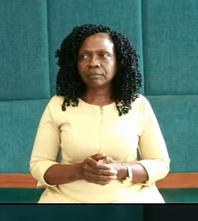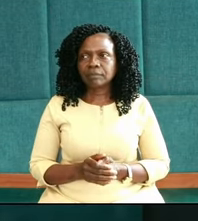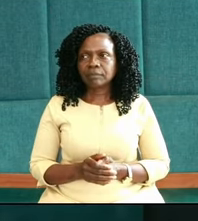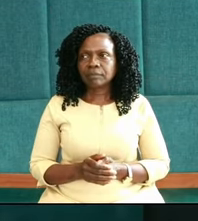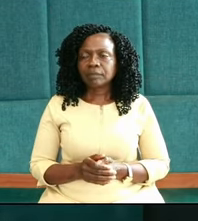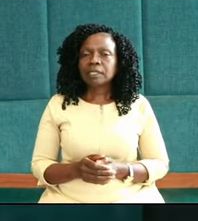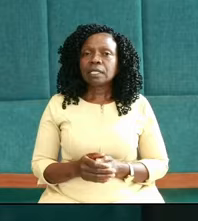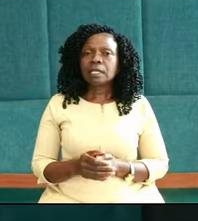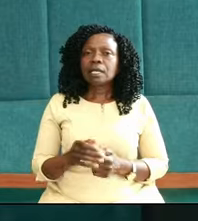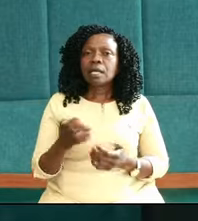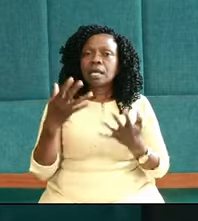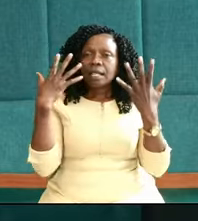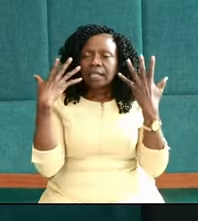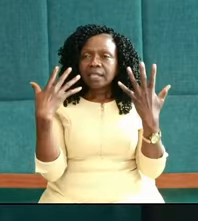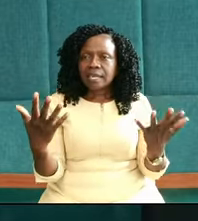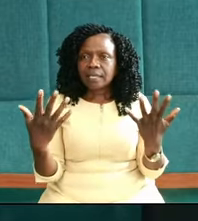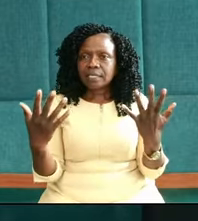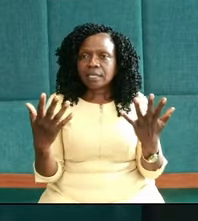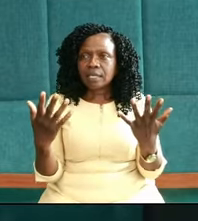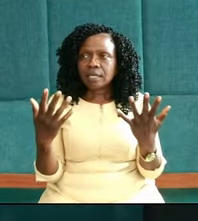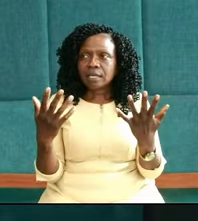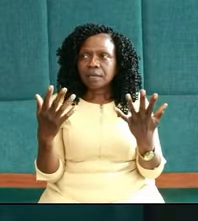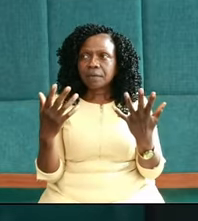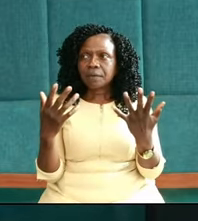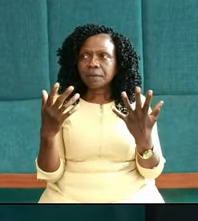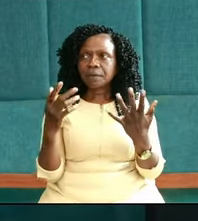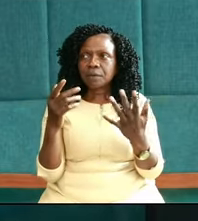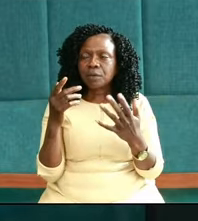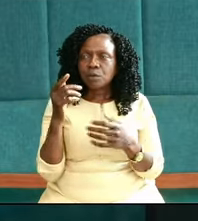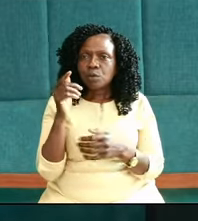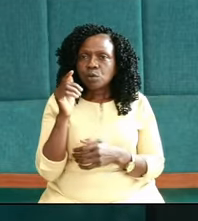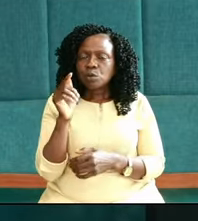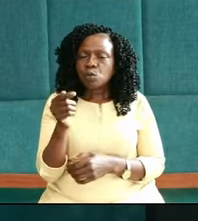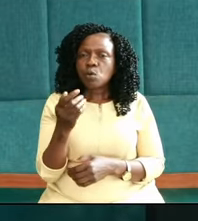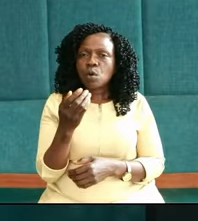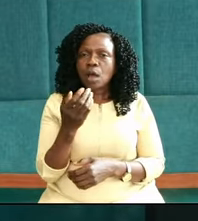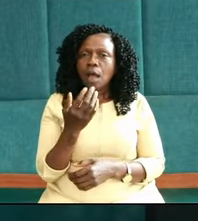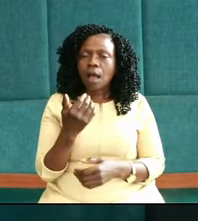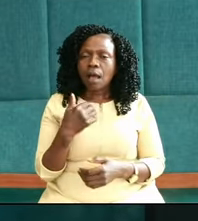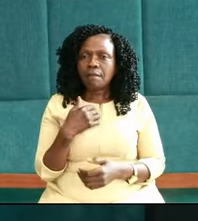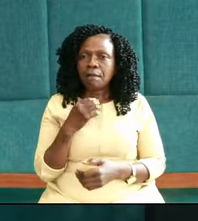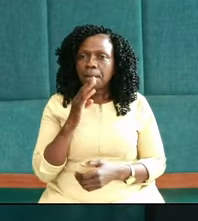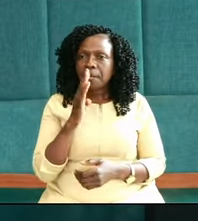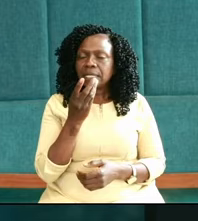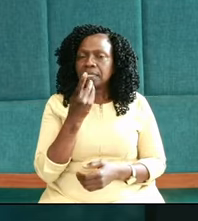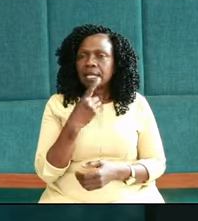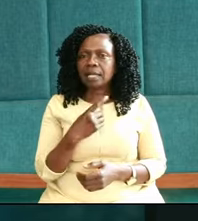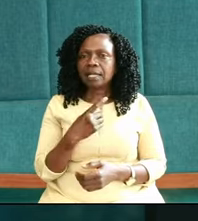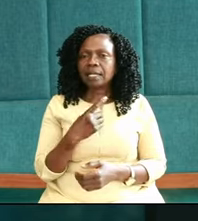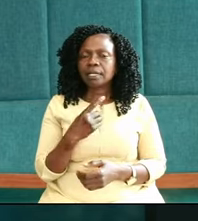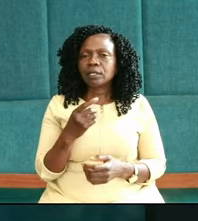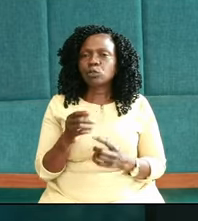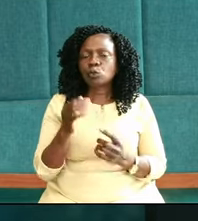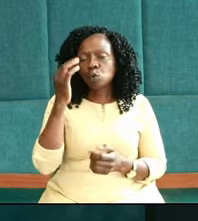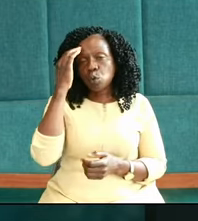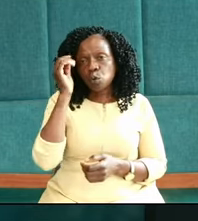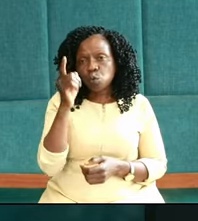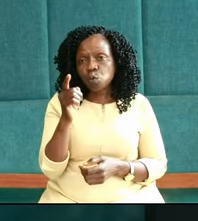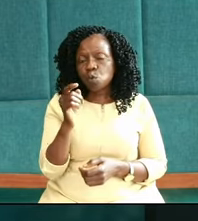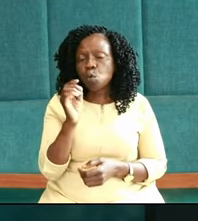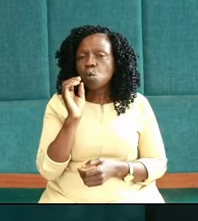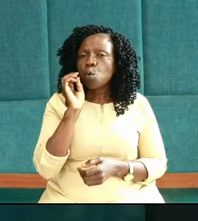The things that have been painful to you in your life and you have been questioning why they are not going, you will understand the reason.